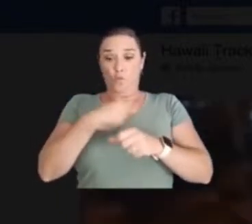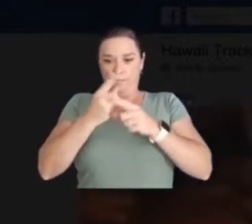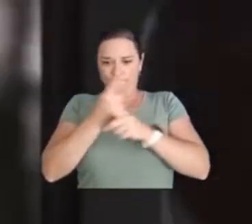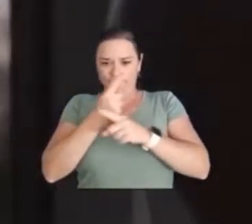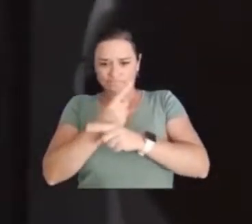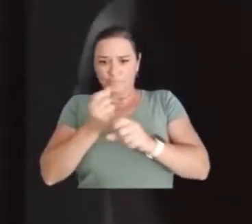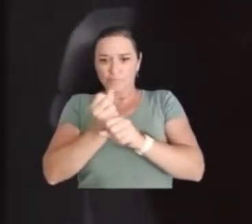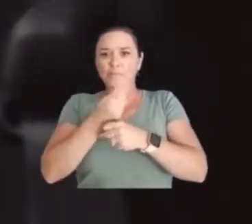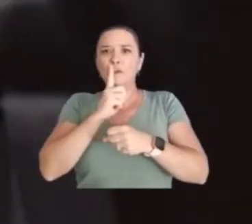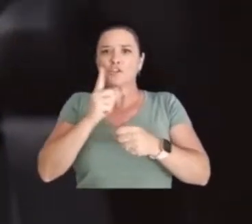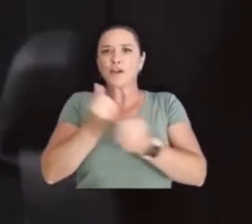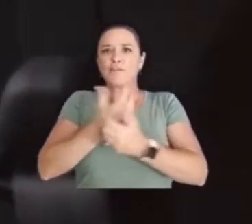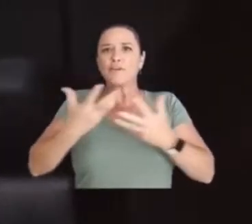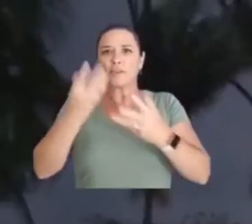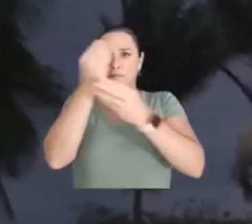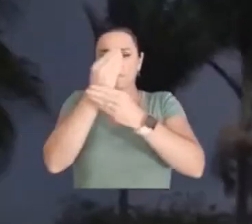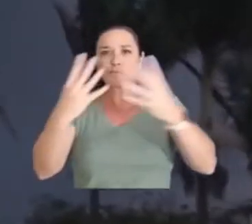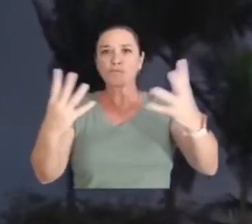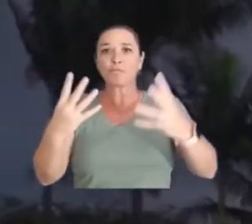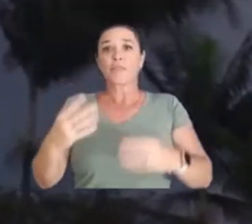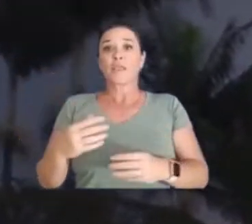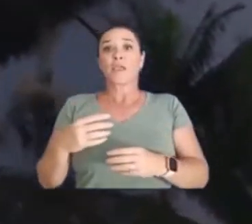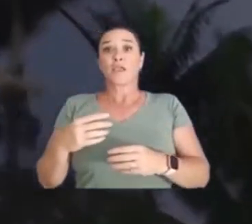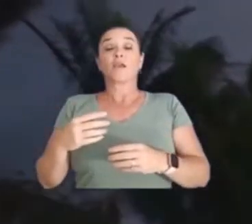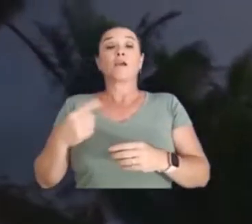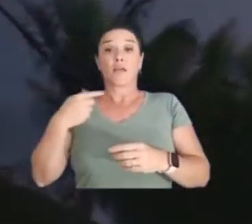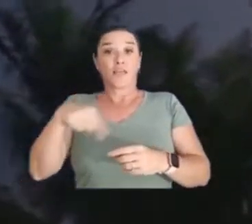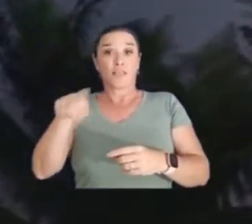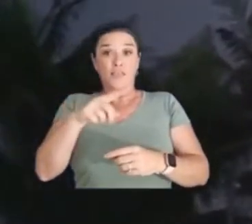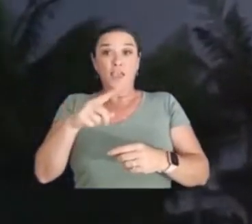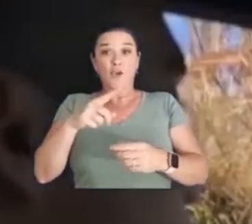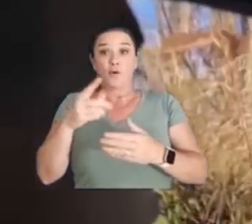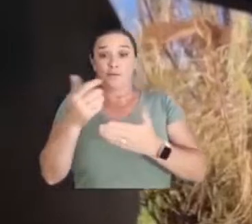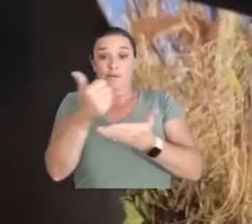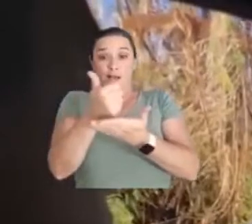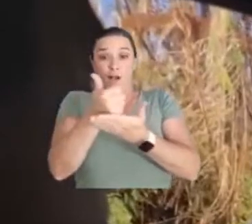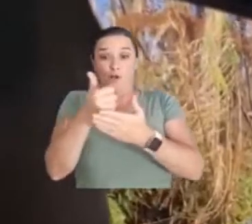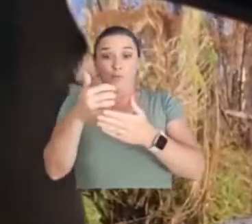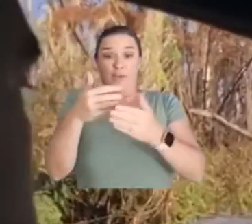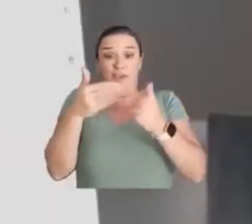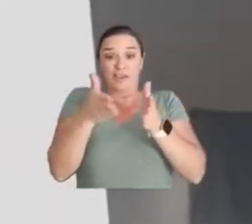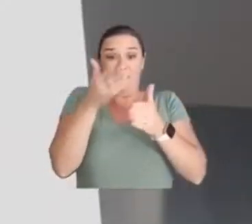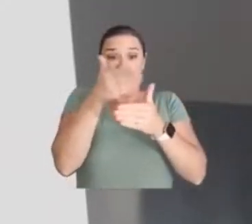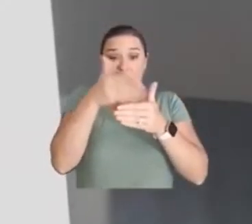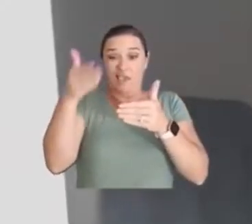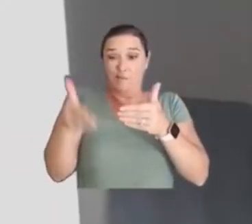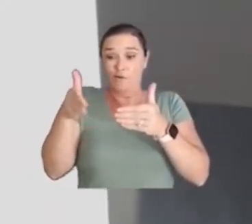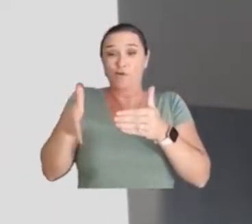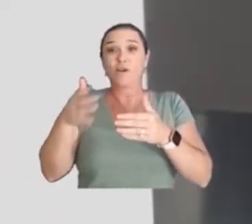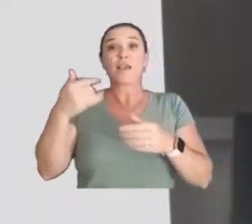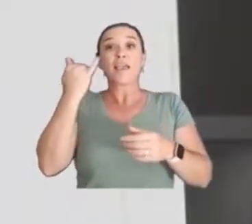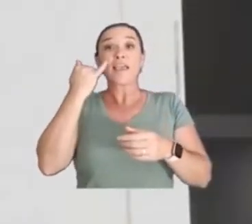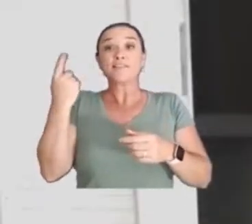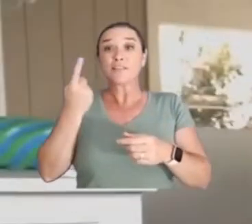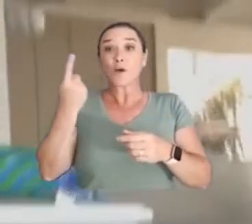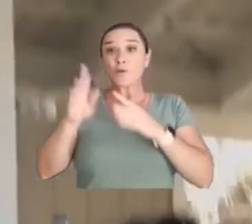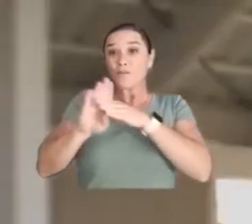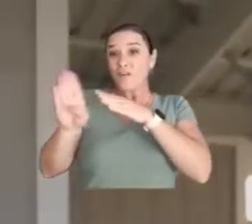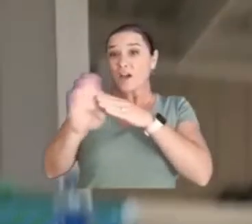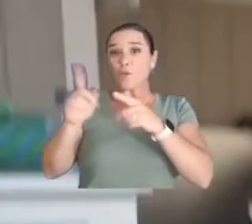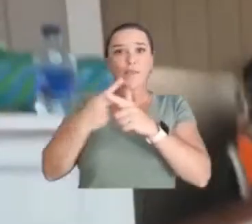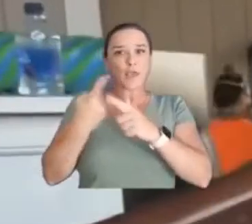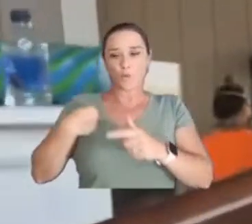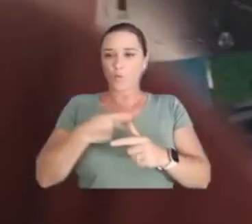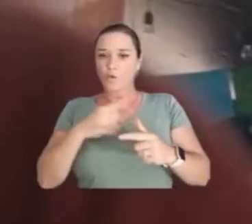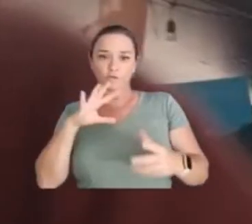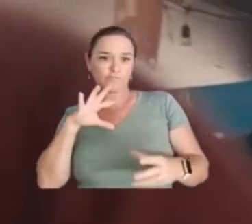lava moving. They weren't just sharing a story, they were helping their neighbor. If a family was being evacuated, my group would just jump in and help out.